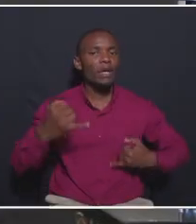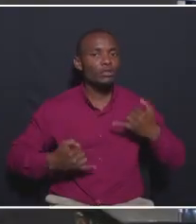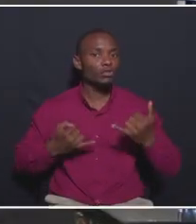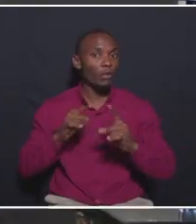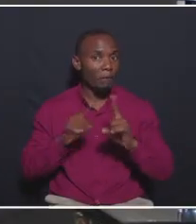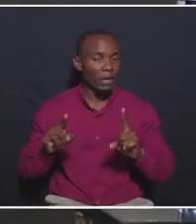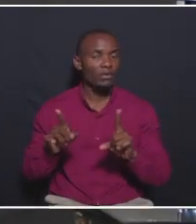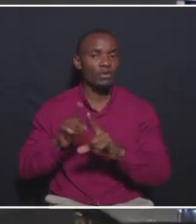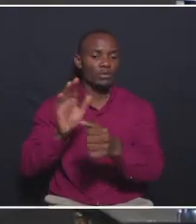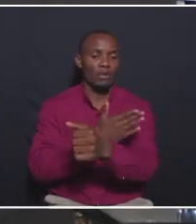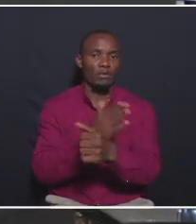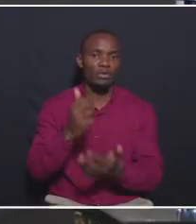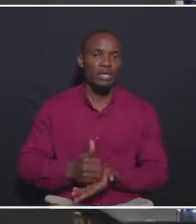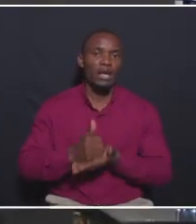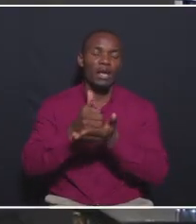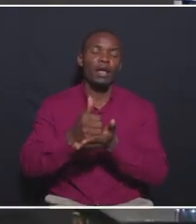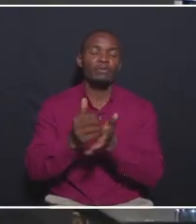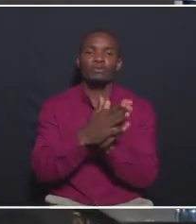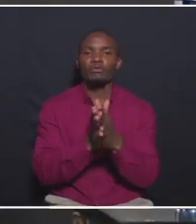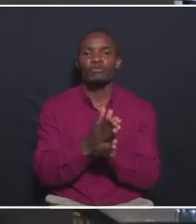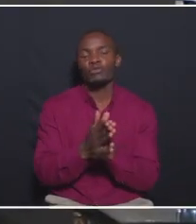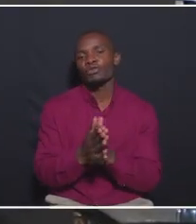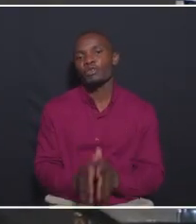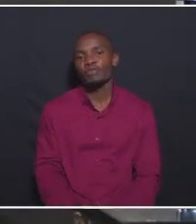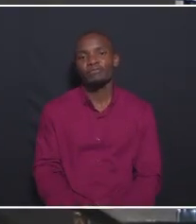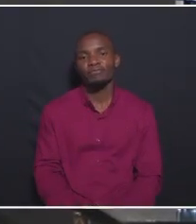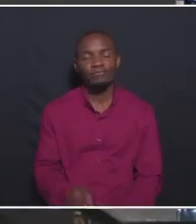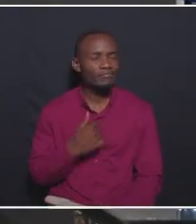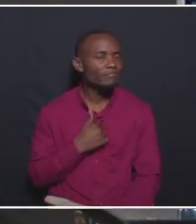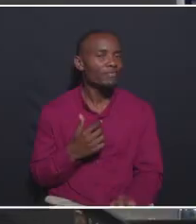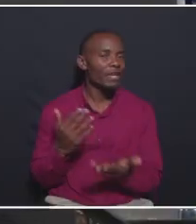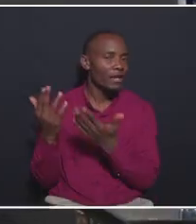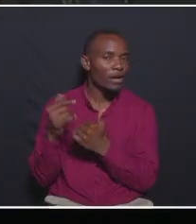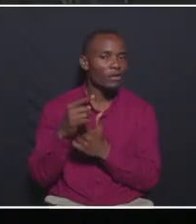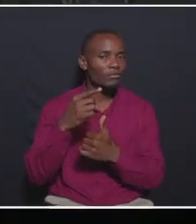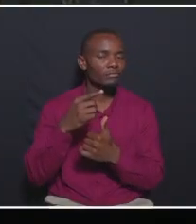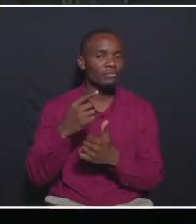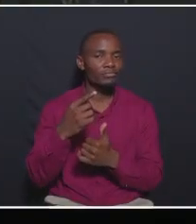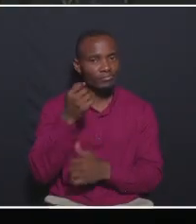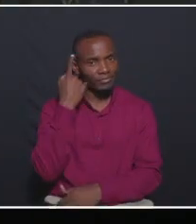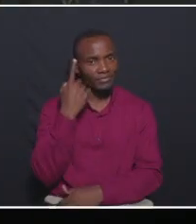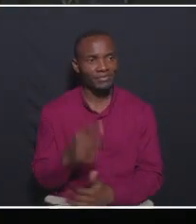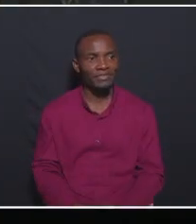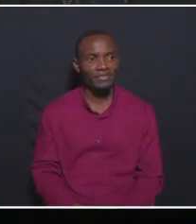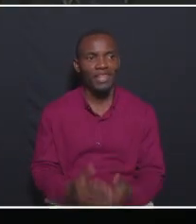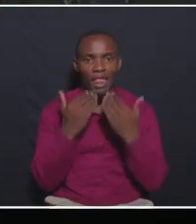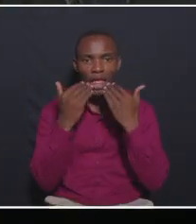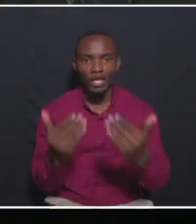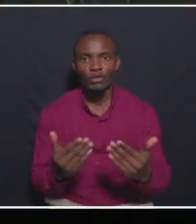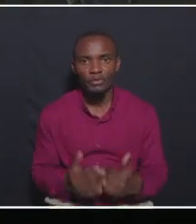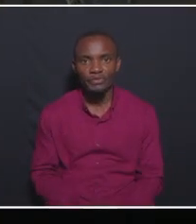the story forward. I hope that answers you. Yes, thank you.